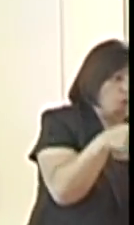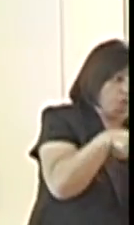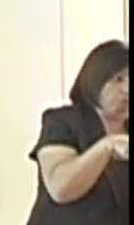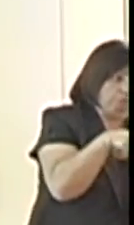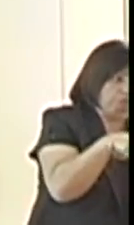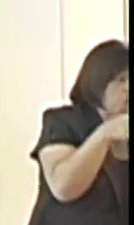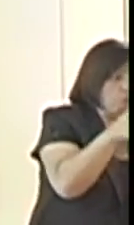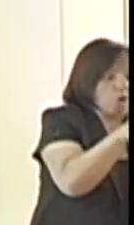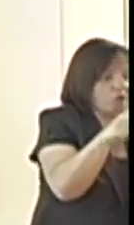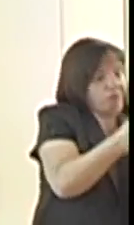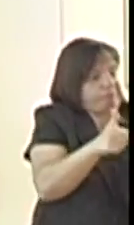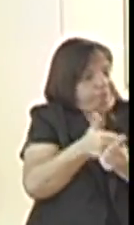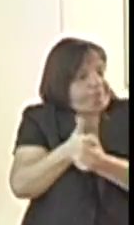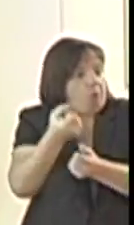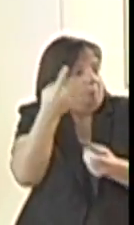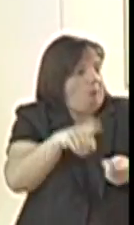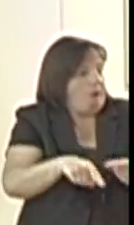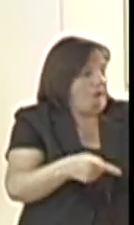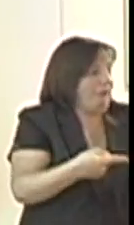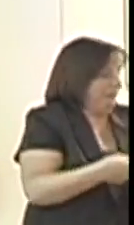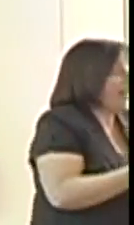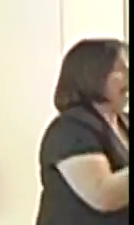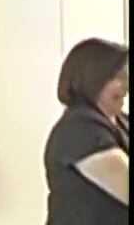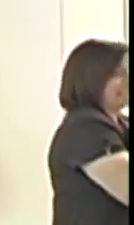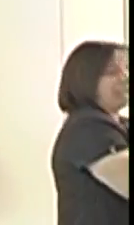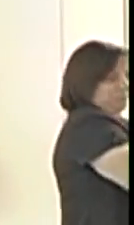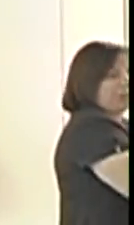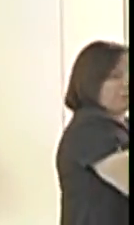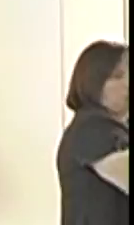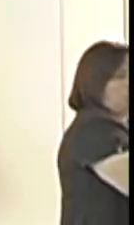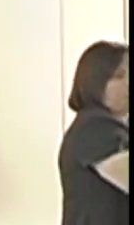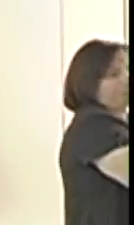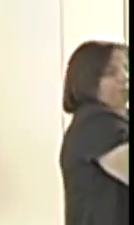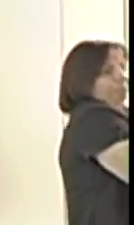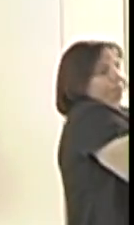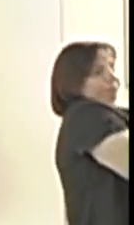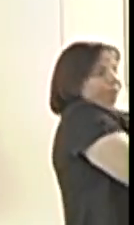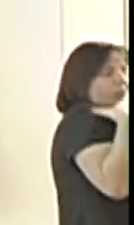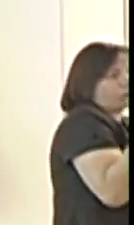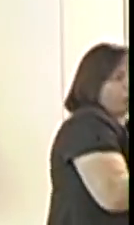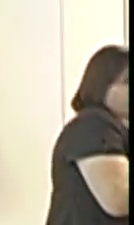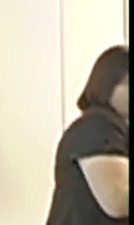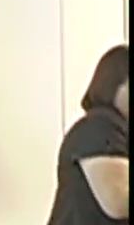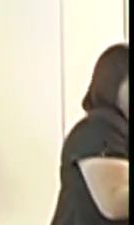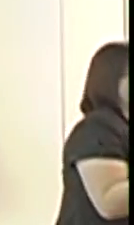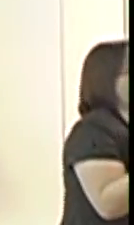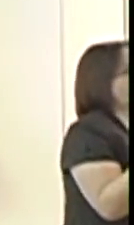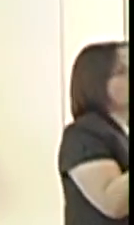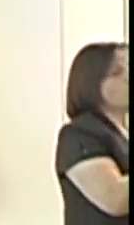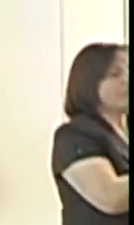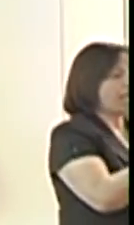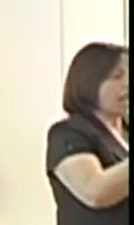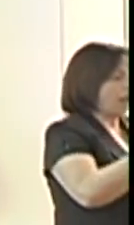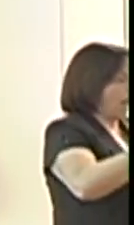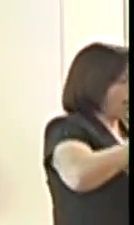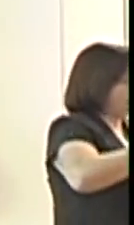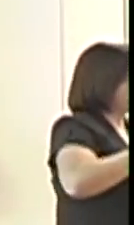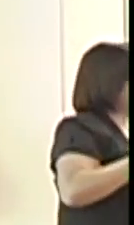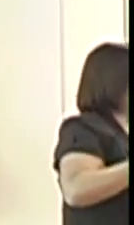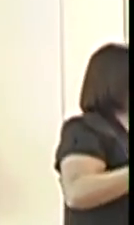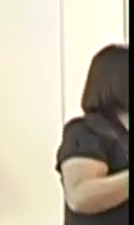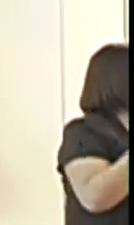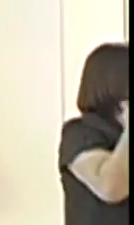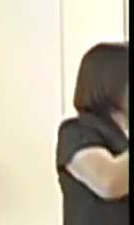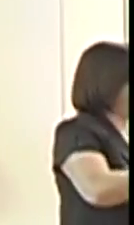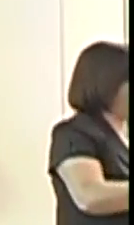jointed segments that there are in the arm. We see early control of place of articulation in sign, such that